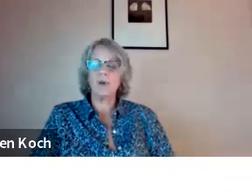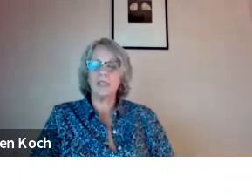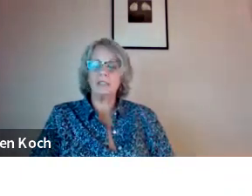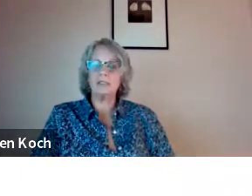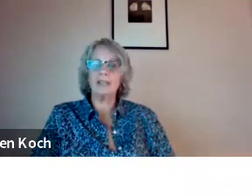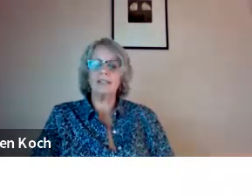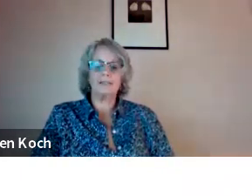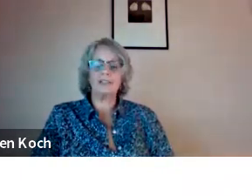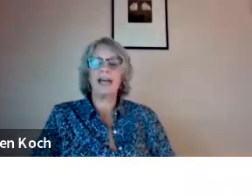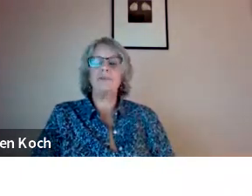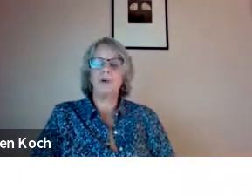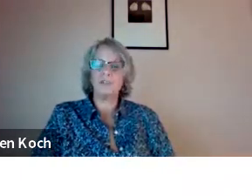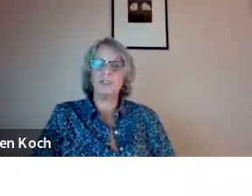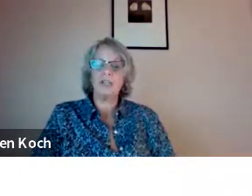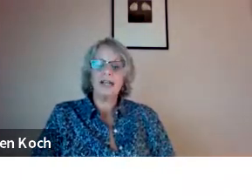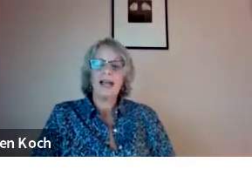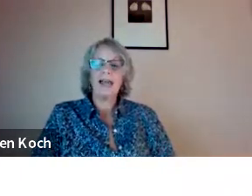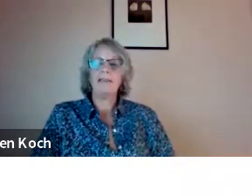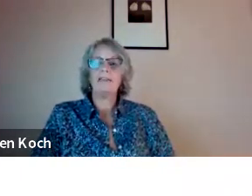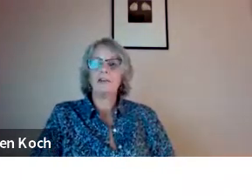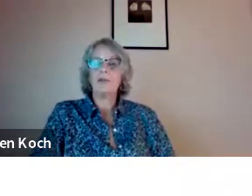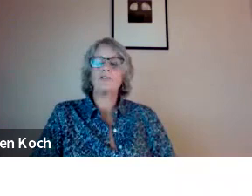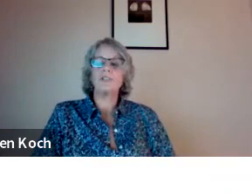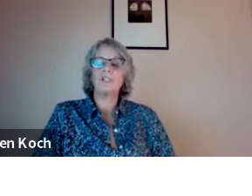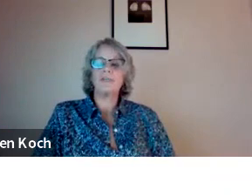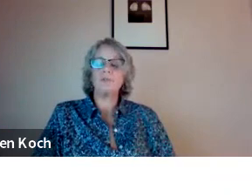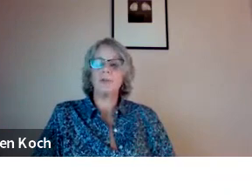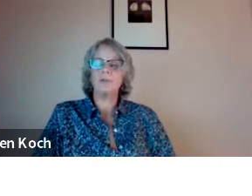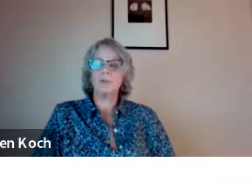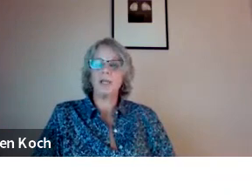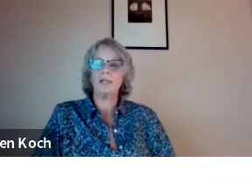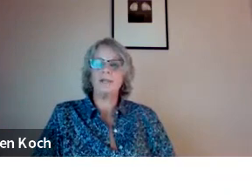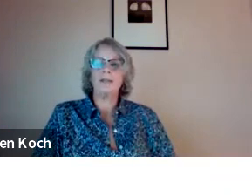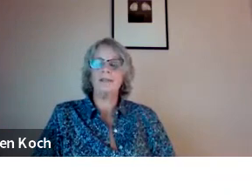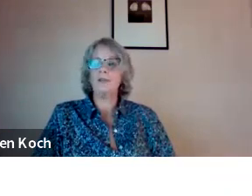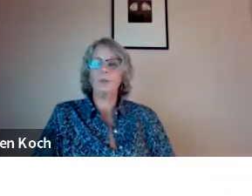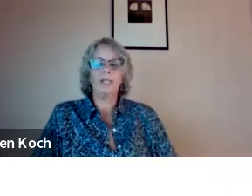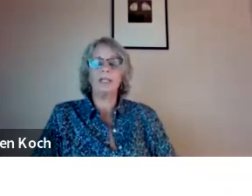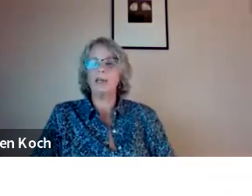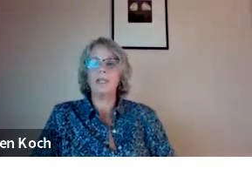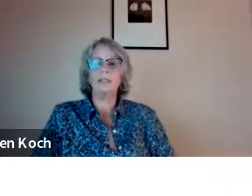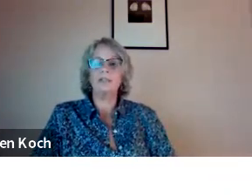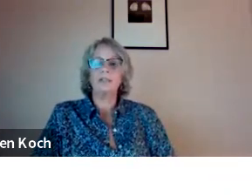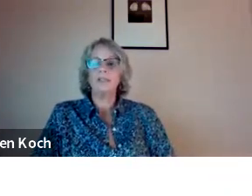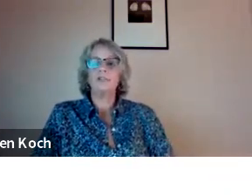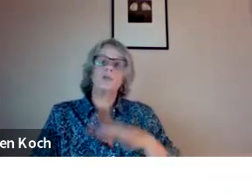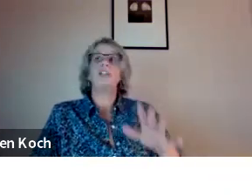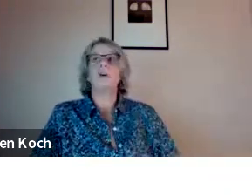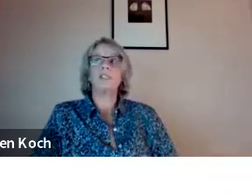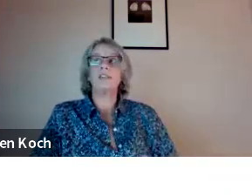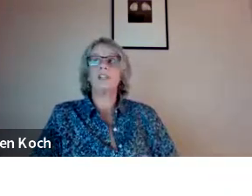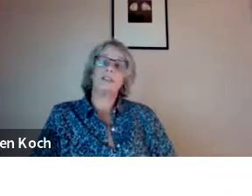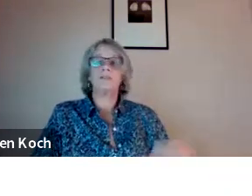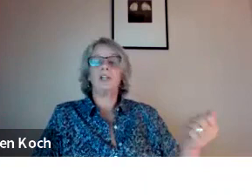receive David's monies, and Dave's going to have a budget, and they're going to make sure that David's bills are paid, and that, you know, nobody can come in and, you know,